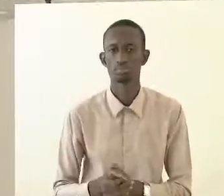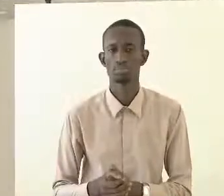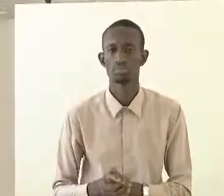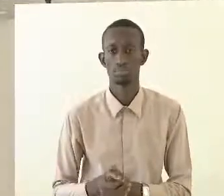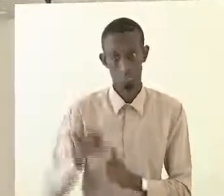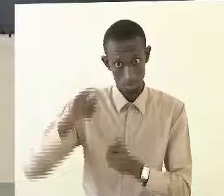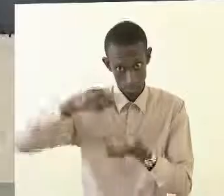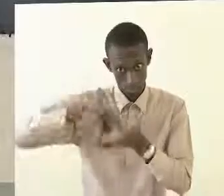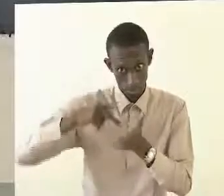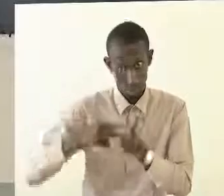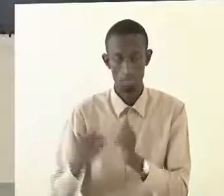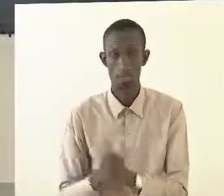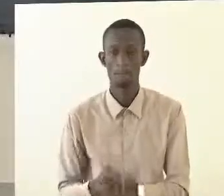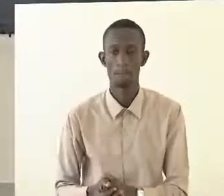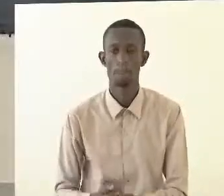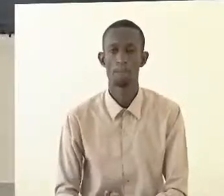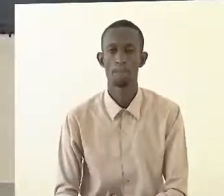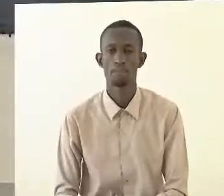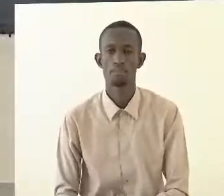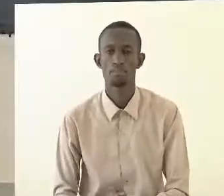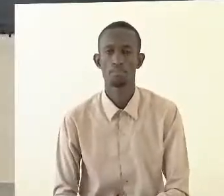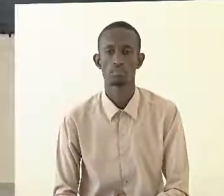this is f